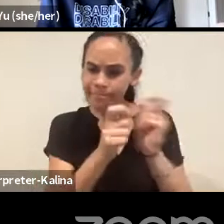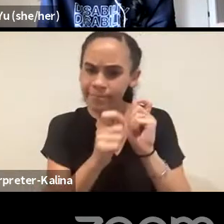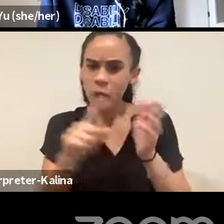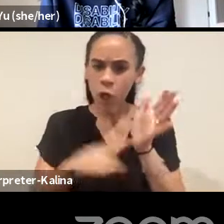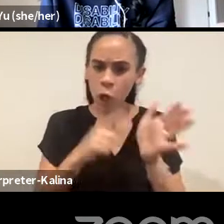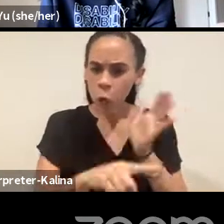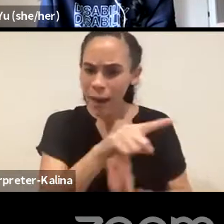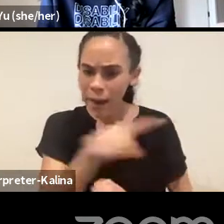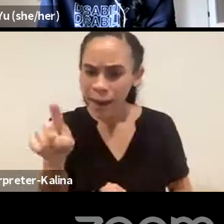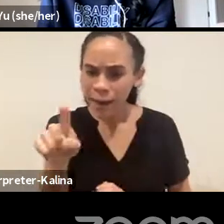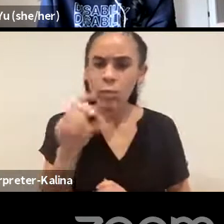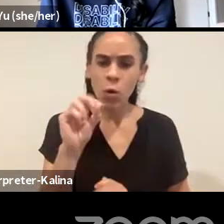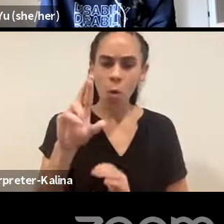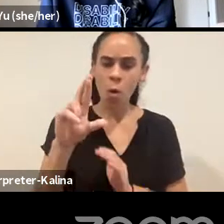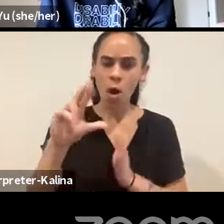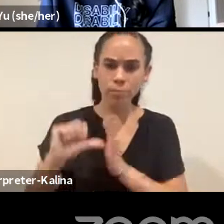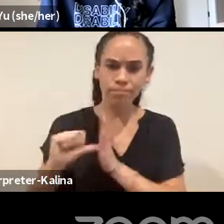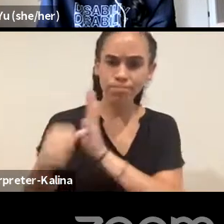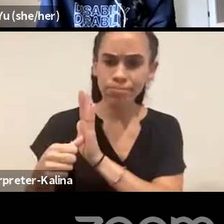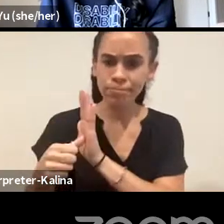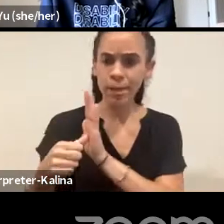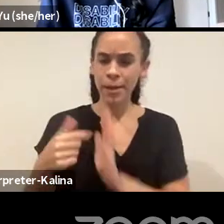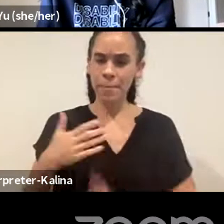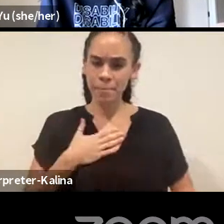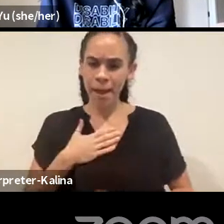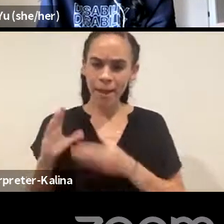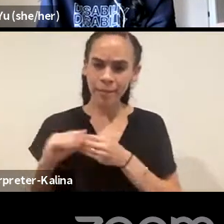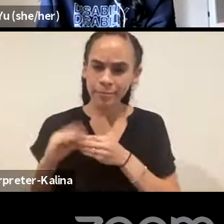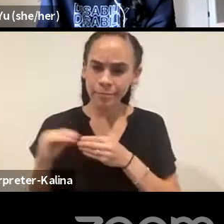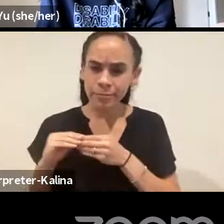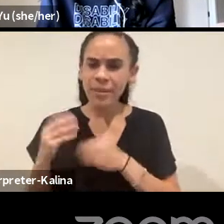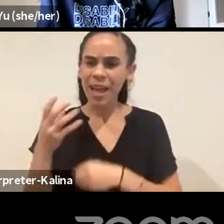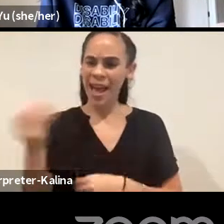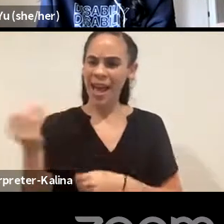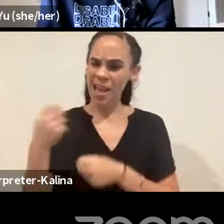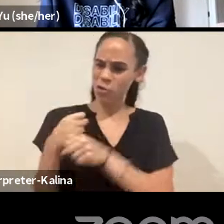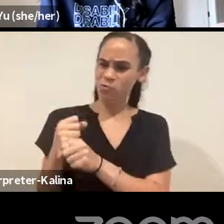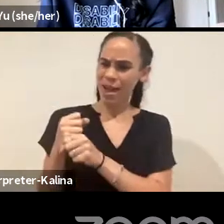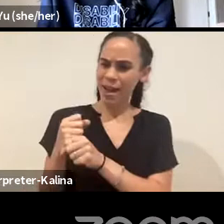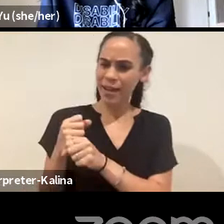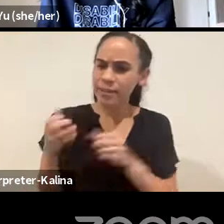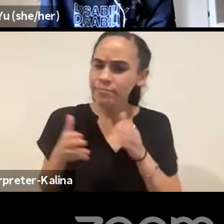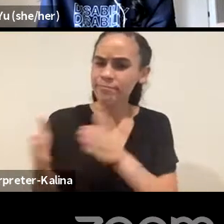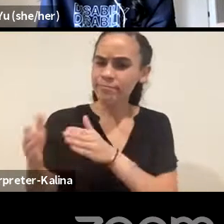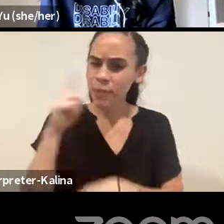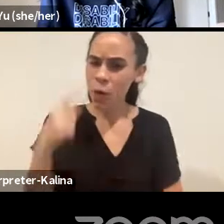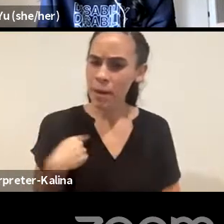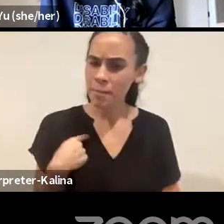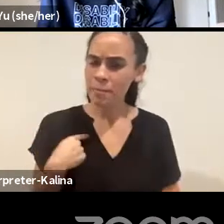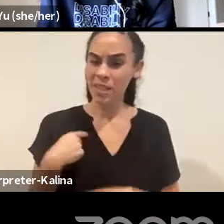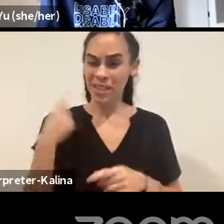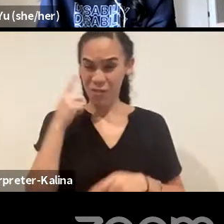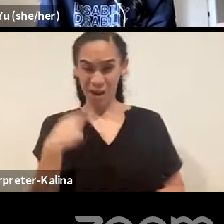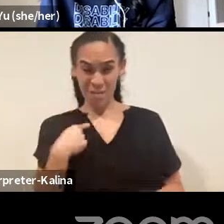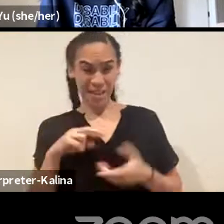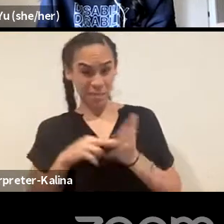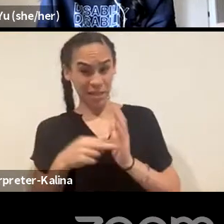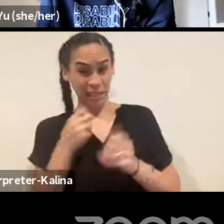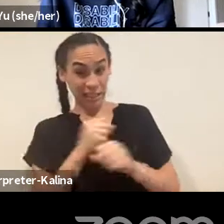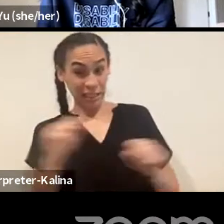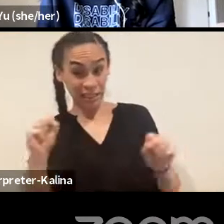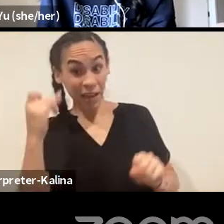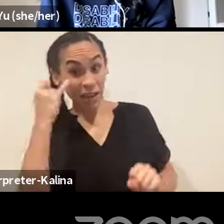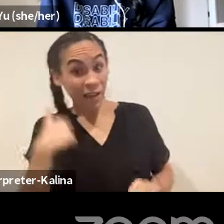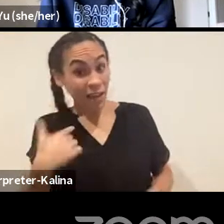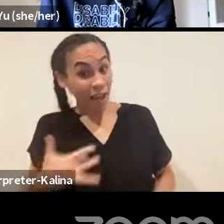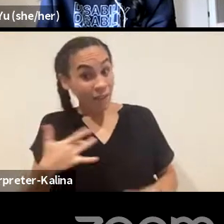I've said or just make a path and create a path for me. So it means safety. And when I feel safe,